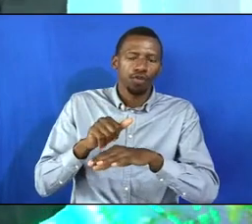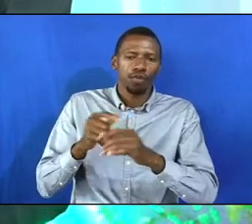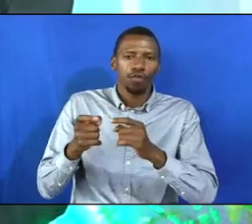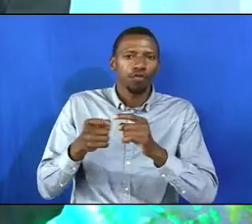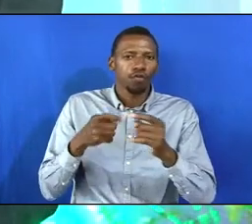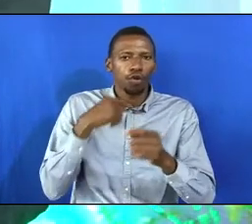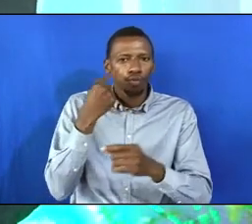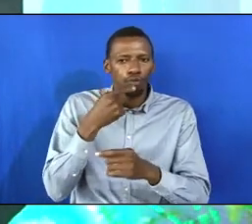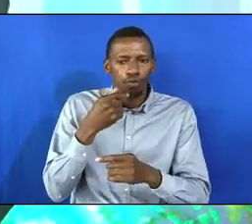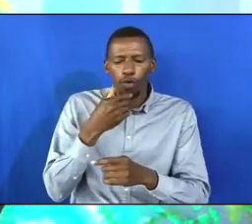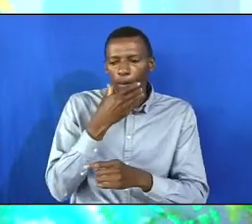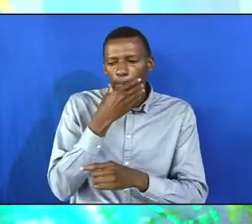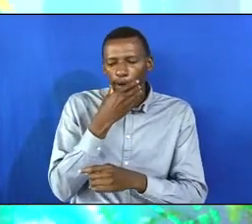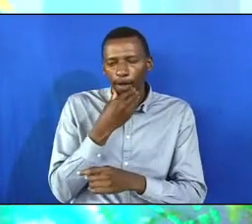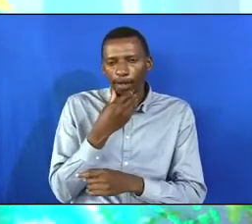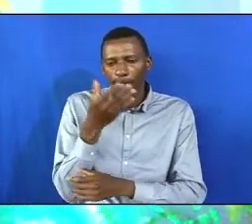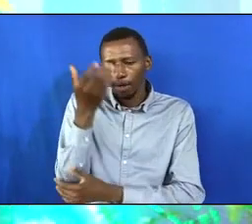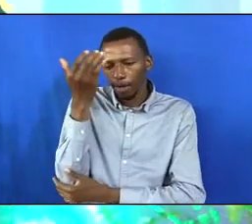You see,